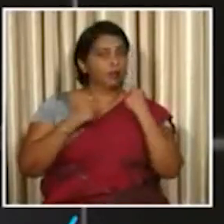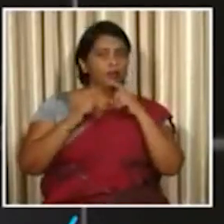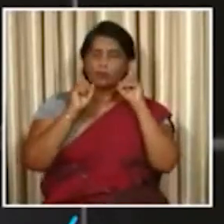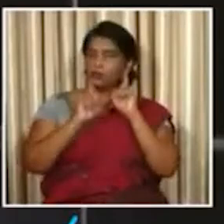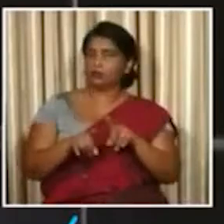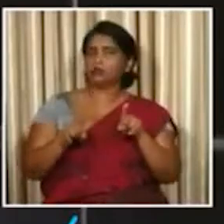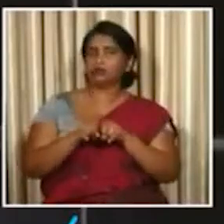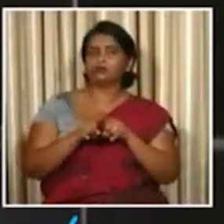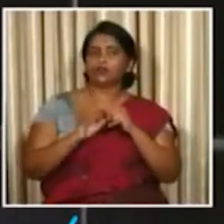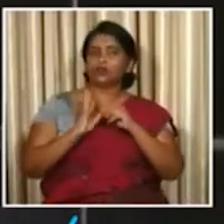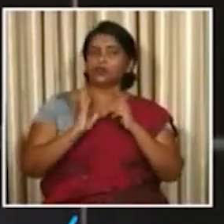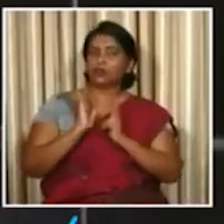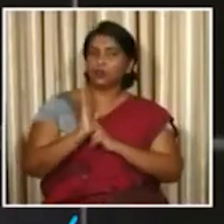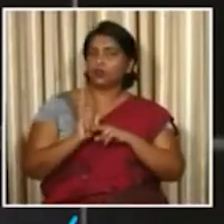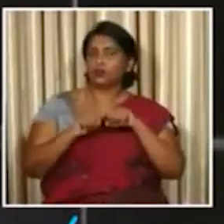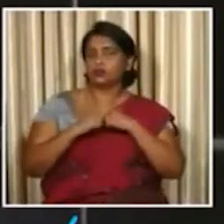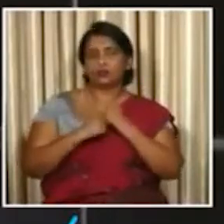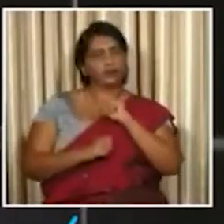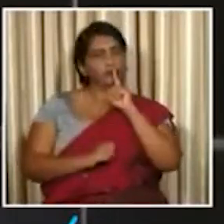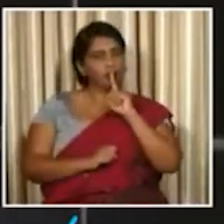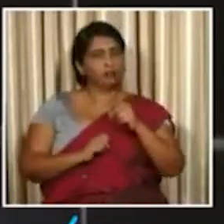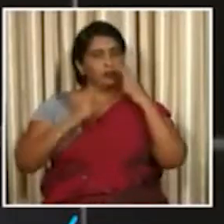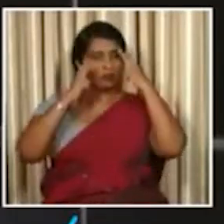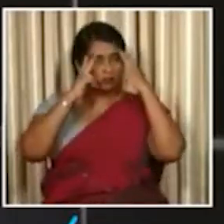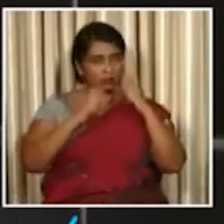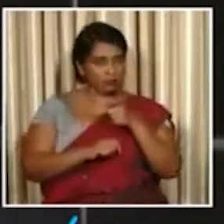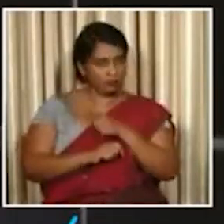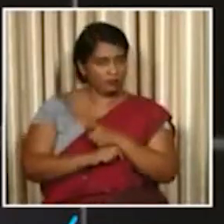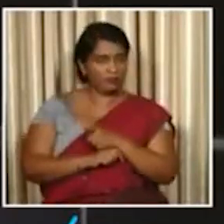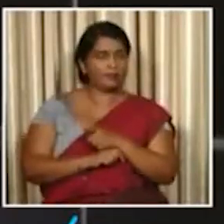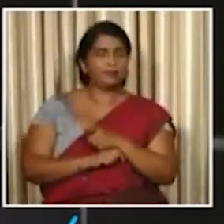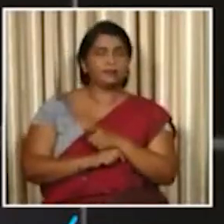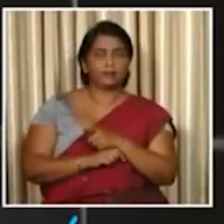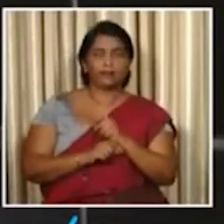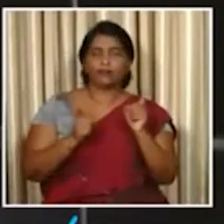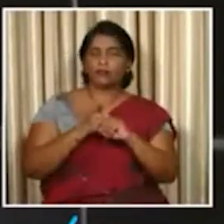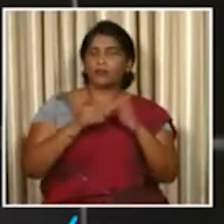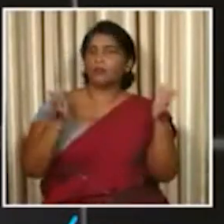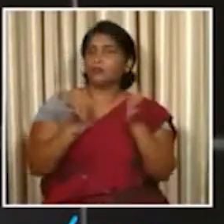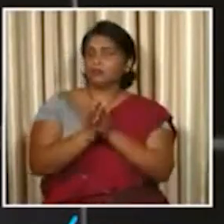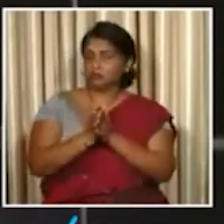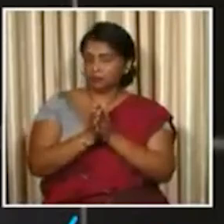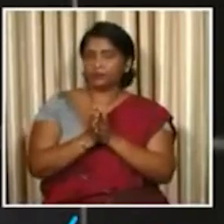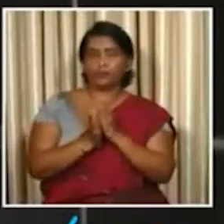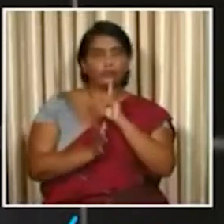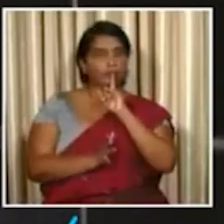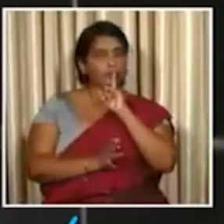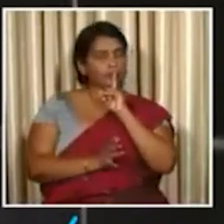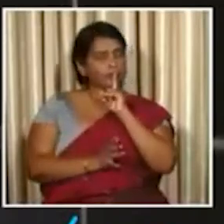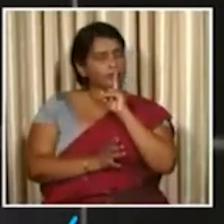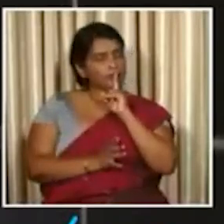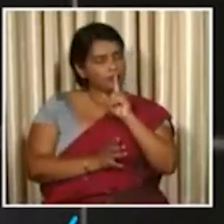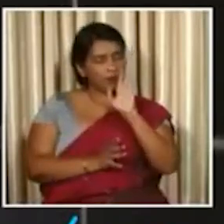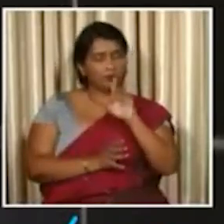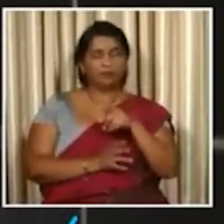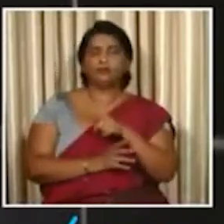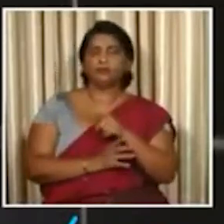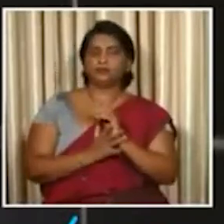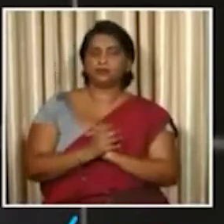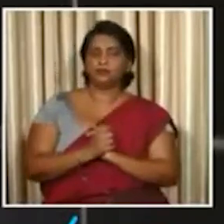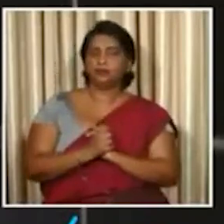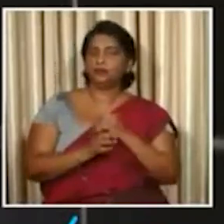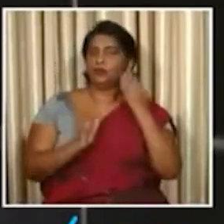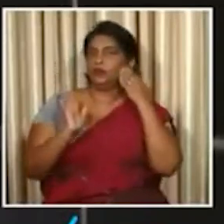countries and Saudi Arabia has urged for a ceasefire and have affirmed their commitment to jointly leading efforts